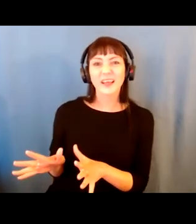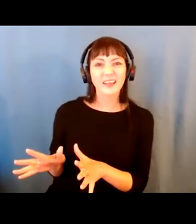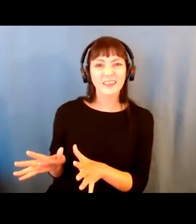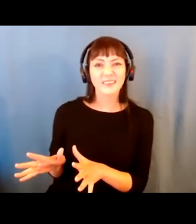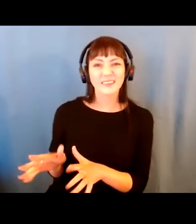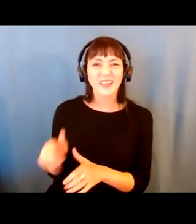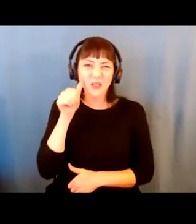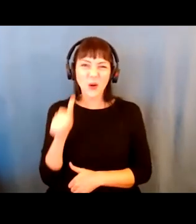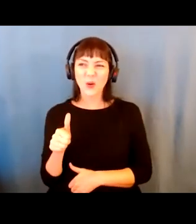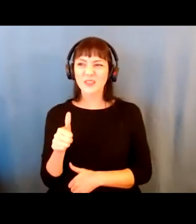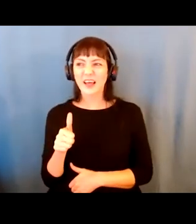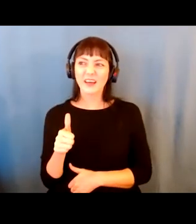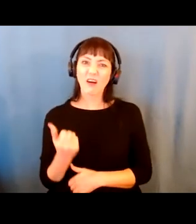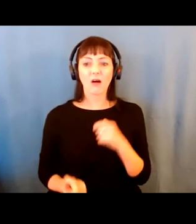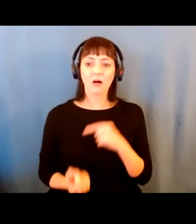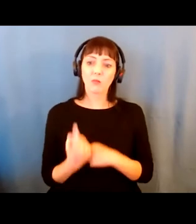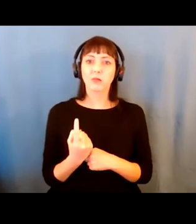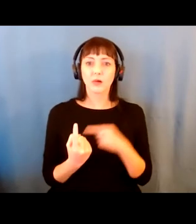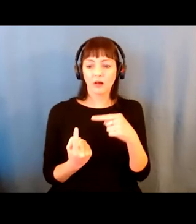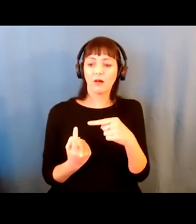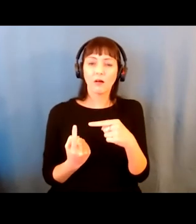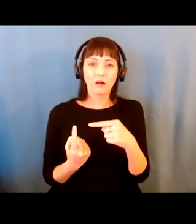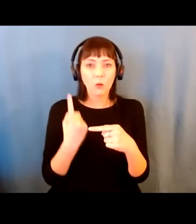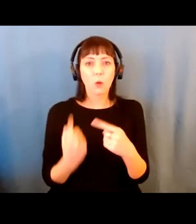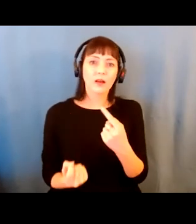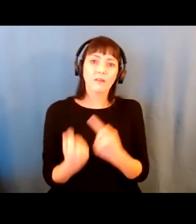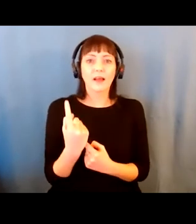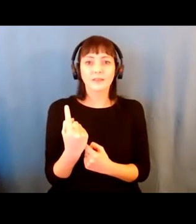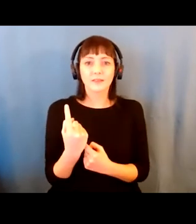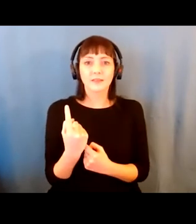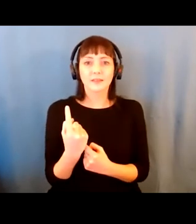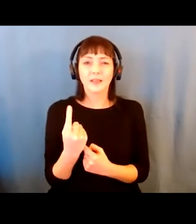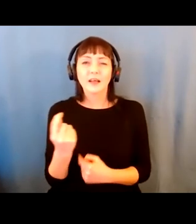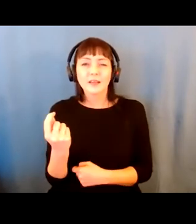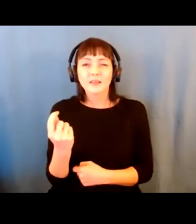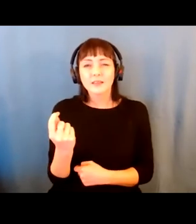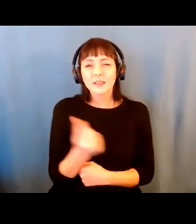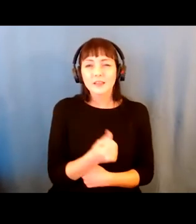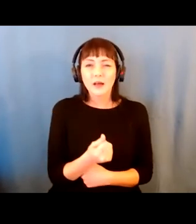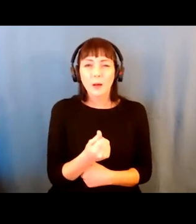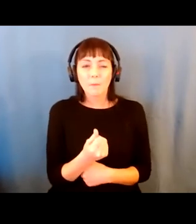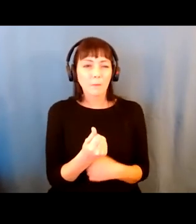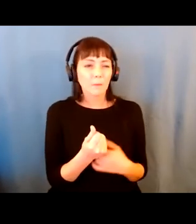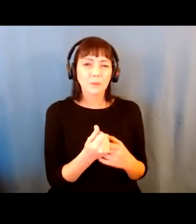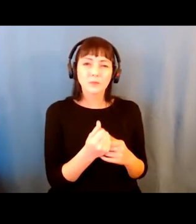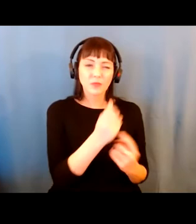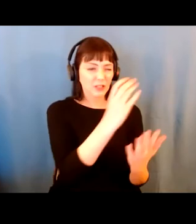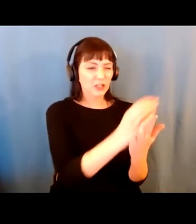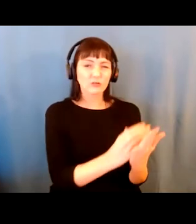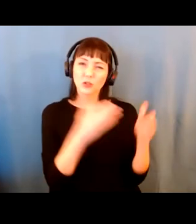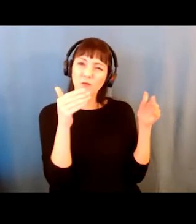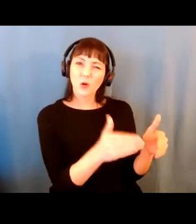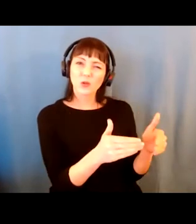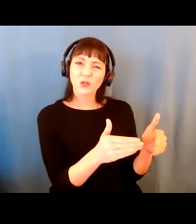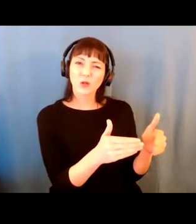there's the flavour of the month, the certain things, certain impairment groups that institutions look at. You've got to be looking at everything, not